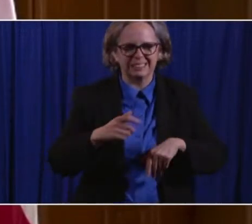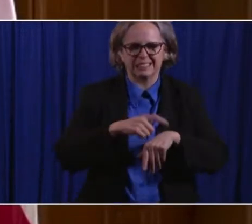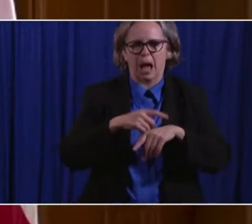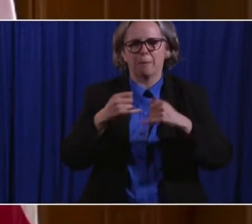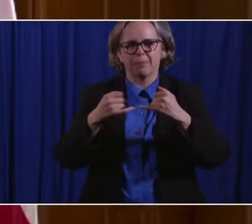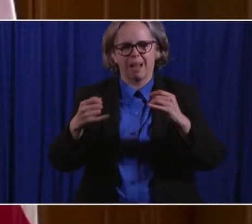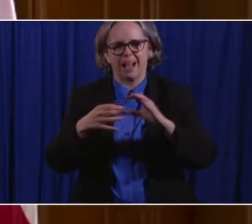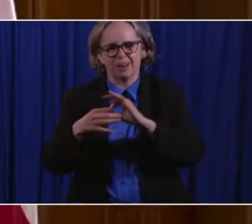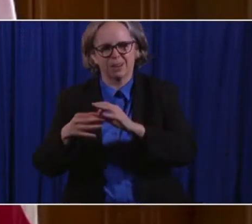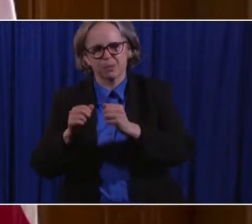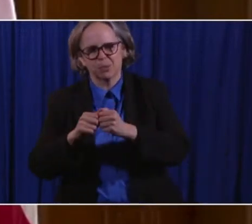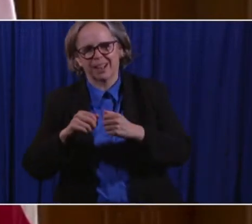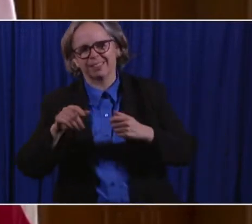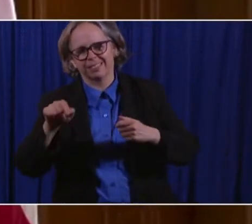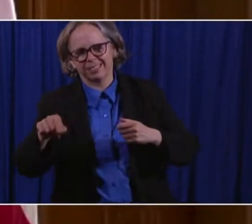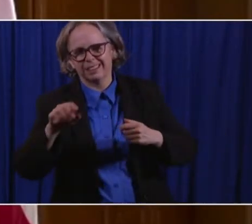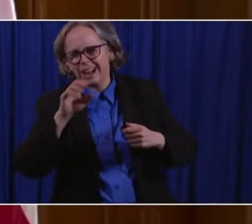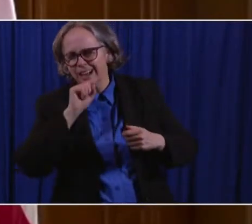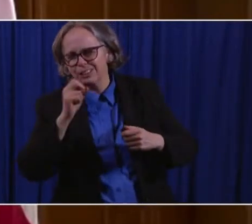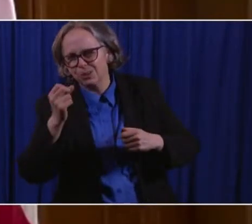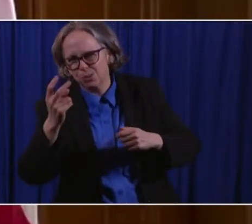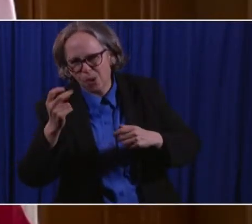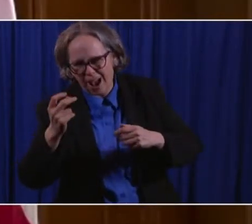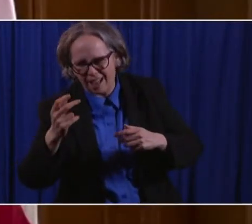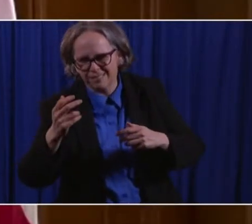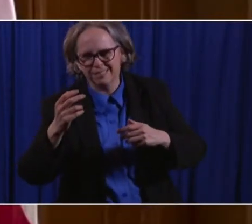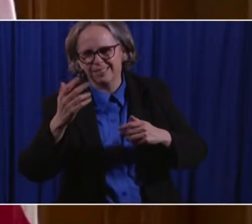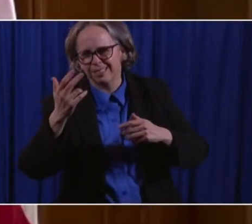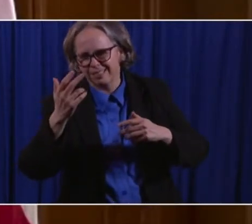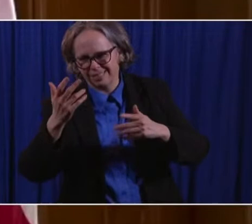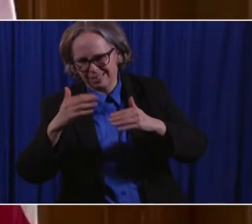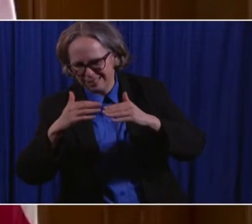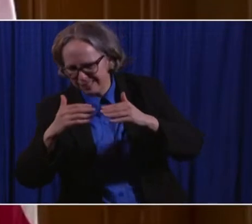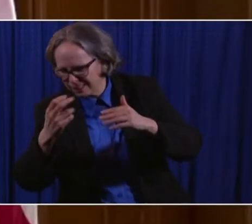when those 12 plus will be able to get their shots. No,